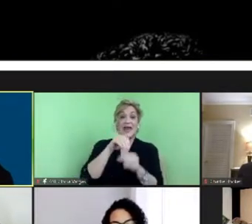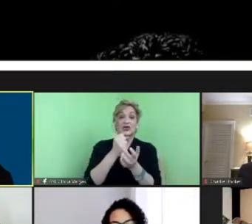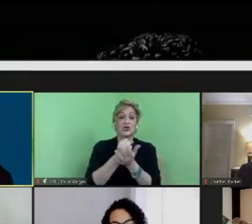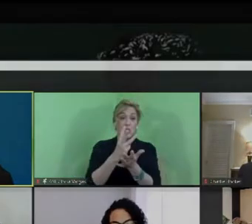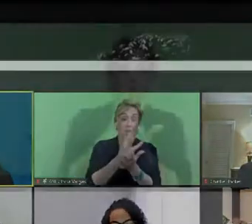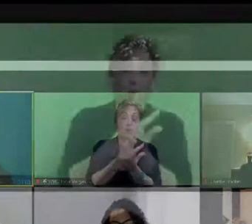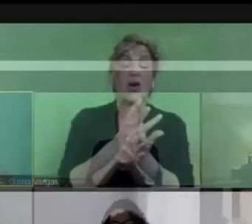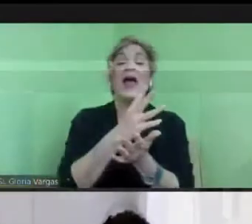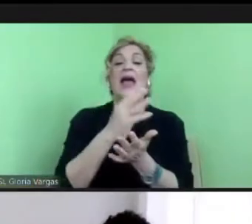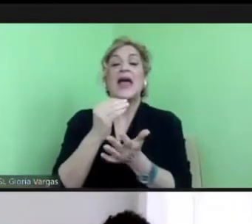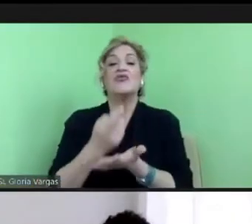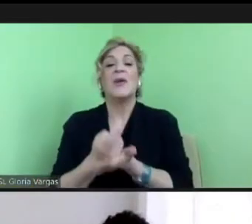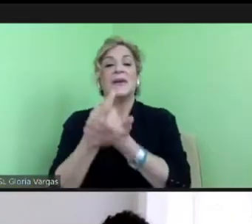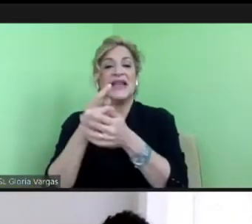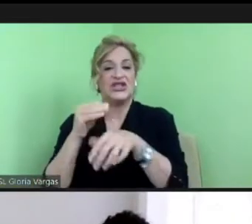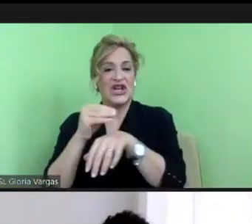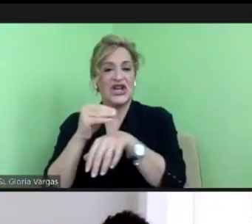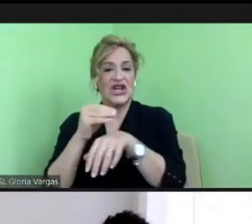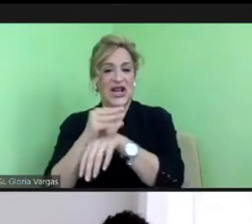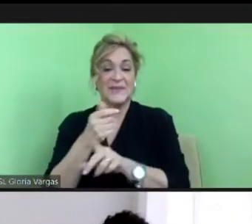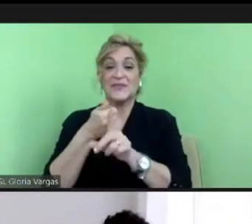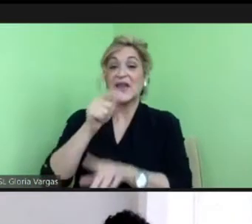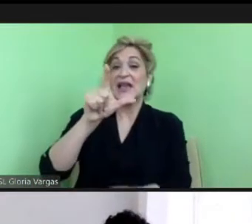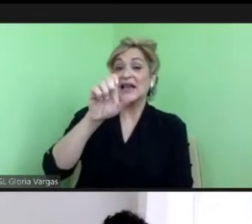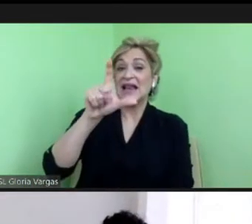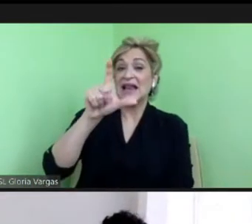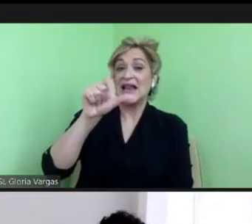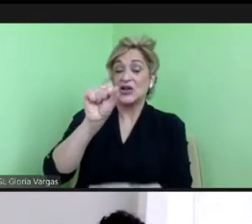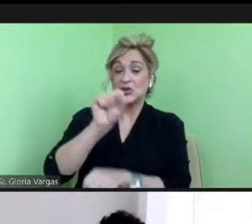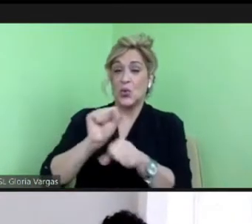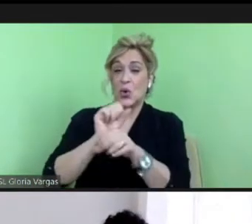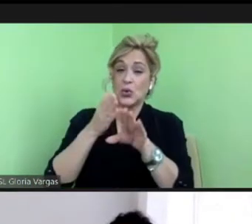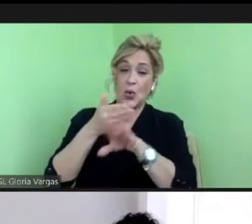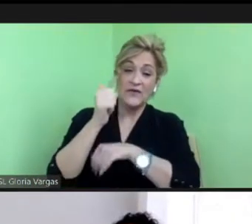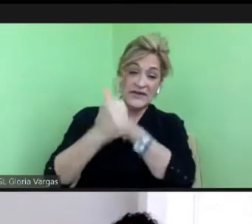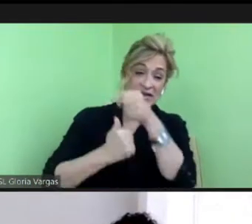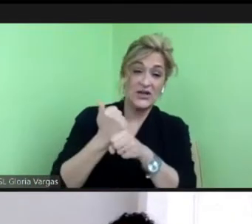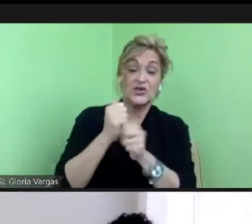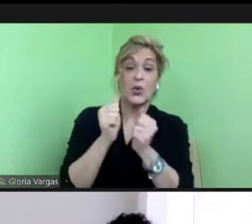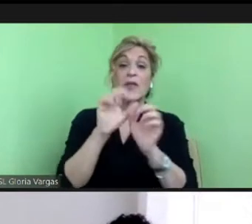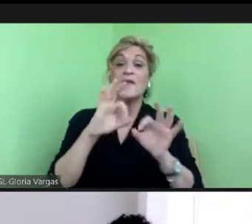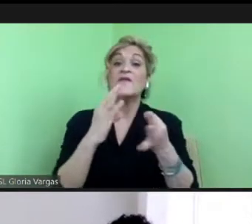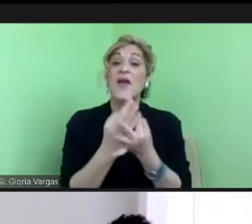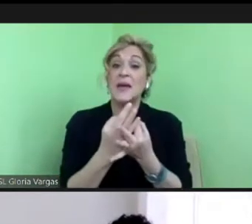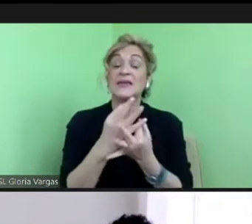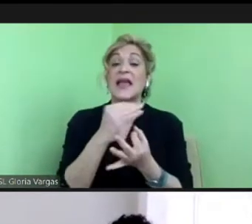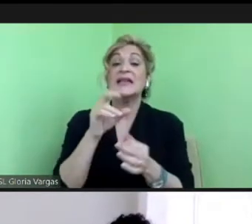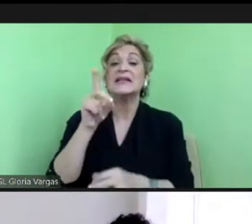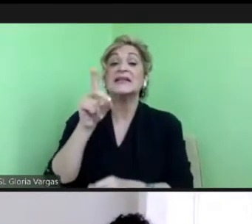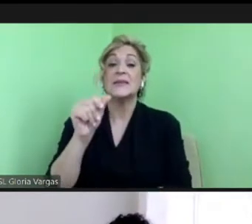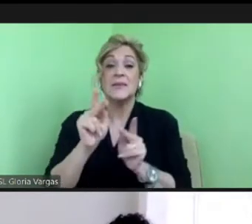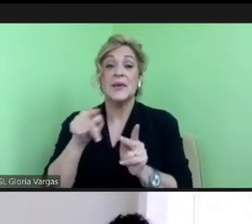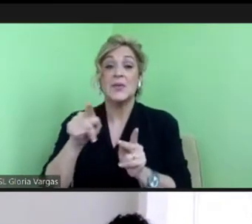rehabilitation counseling, Leela has worked for more than a decade with families, people with disabilities, and older